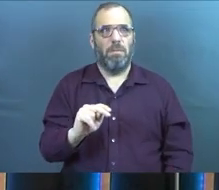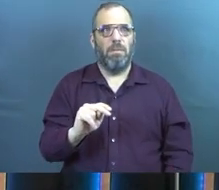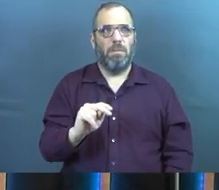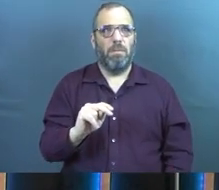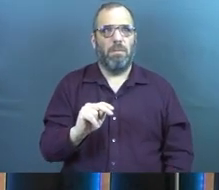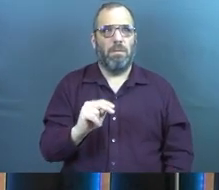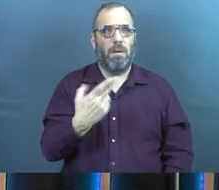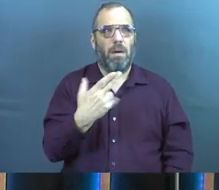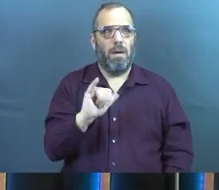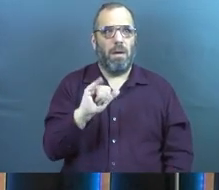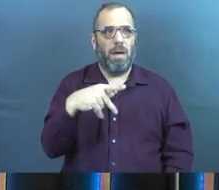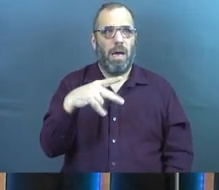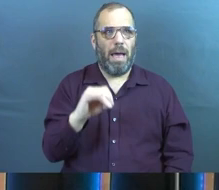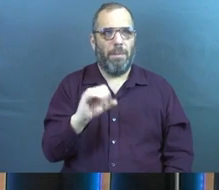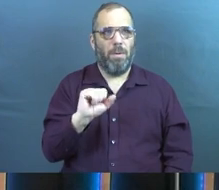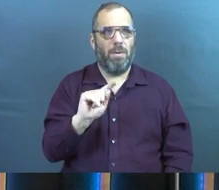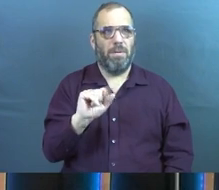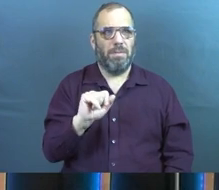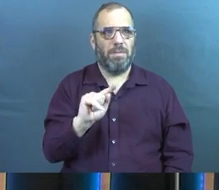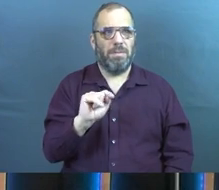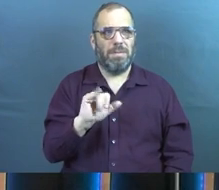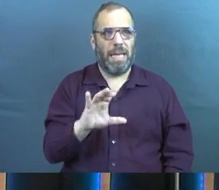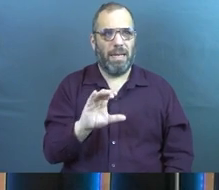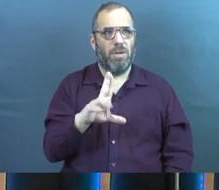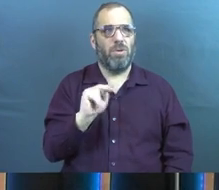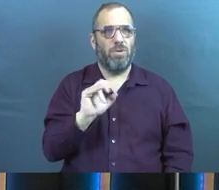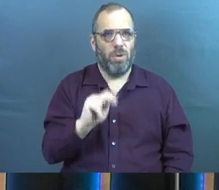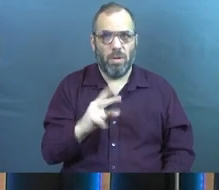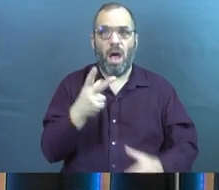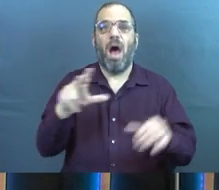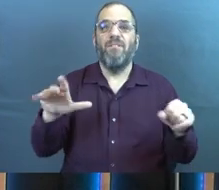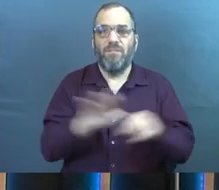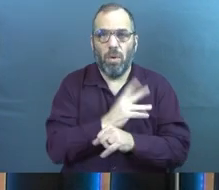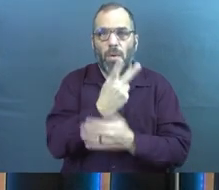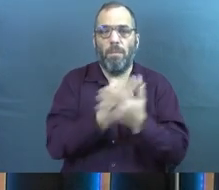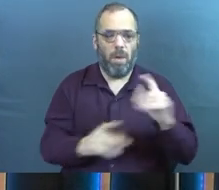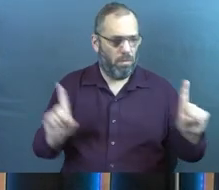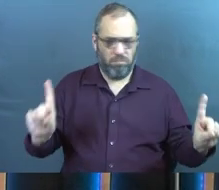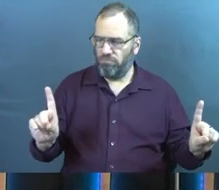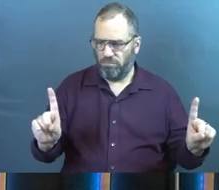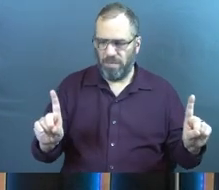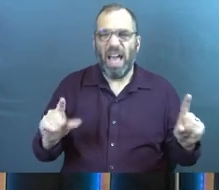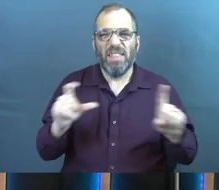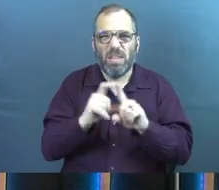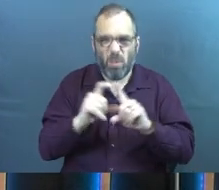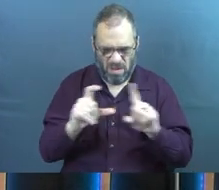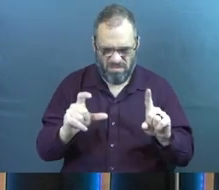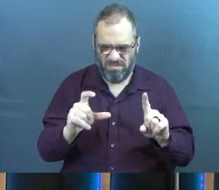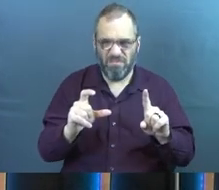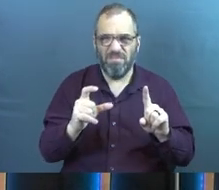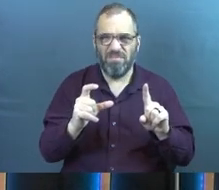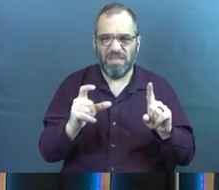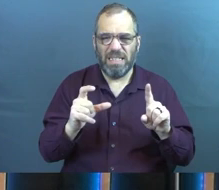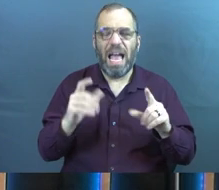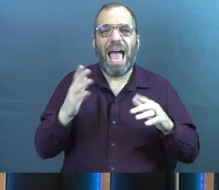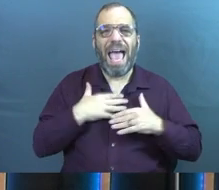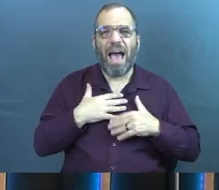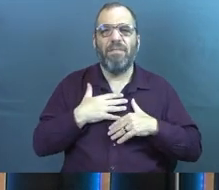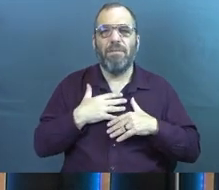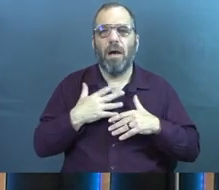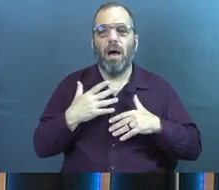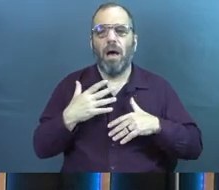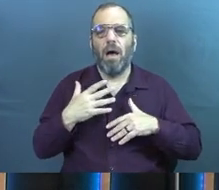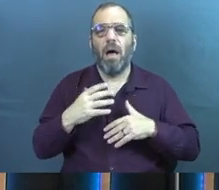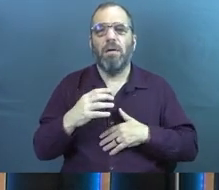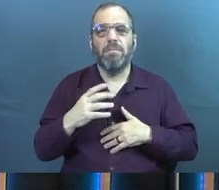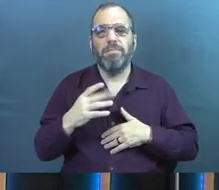ready. Hypostatic union, okay? So once again, fully both. So this phrase, this term, it comes from a council known